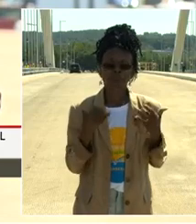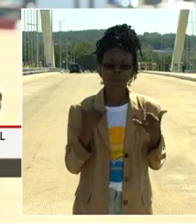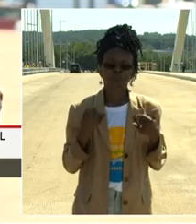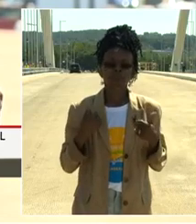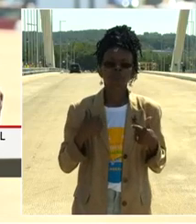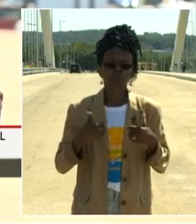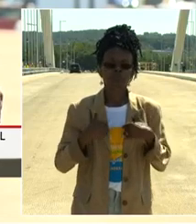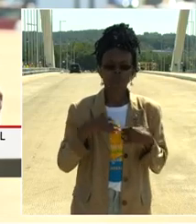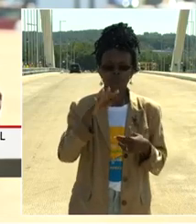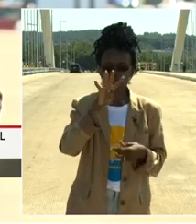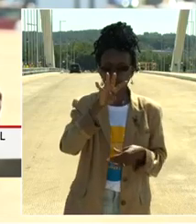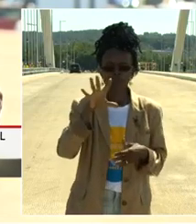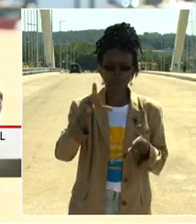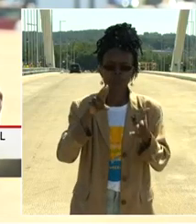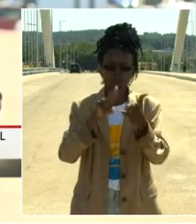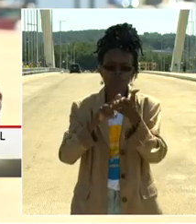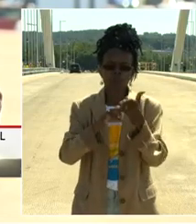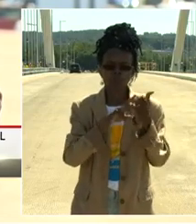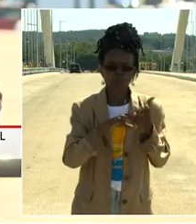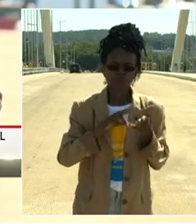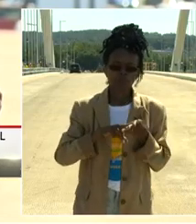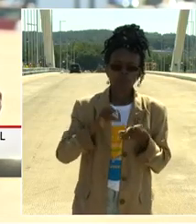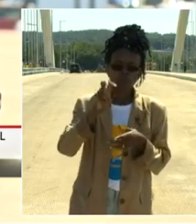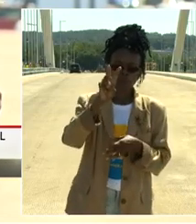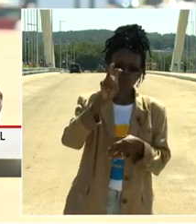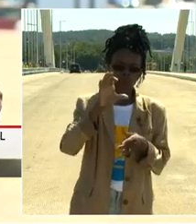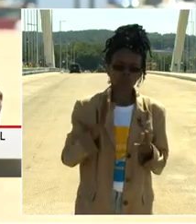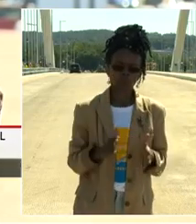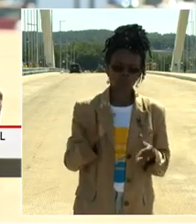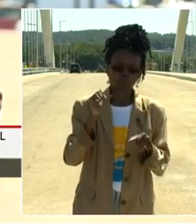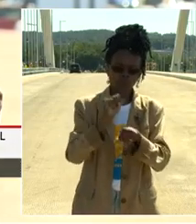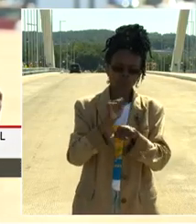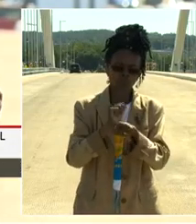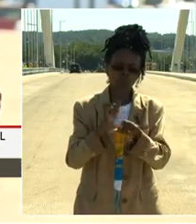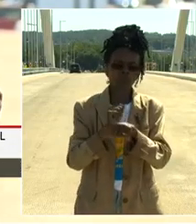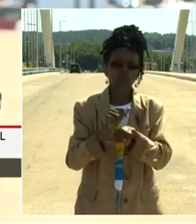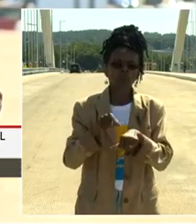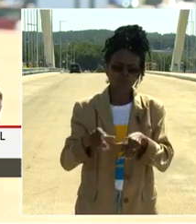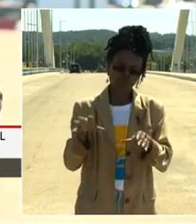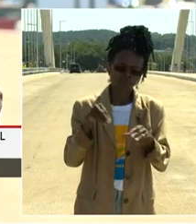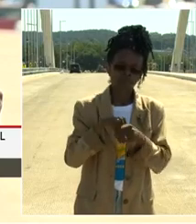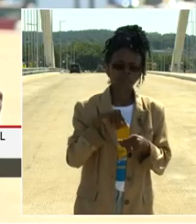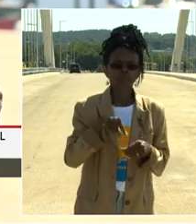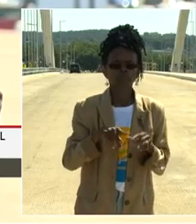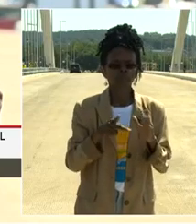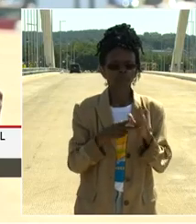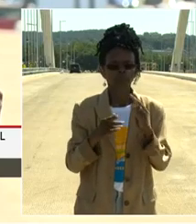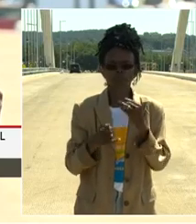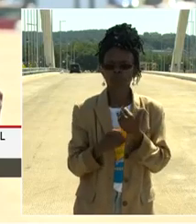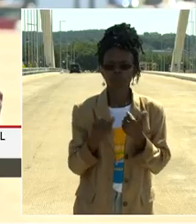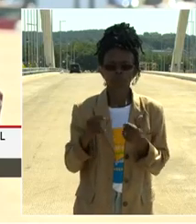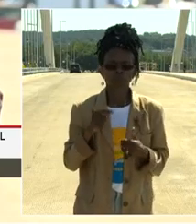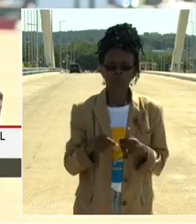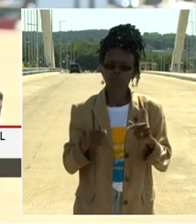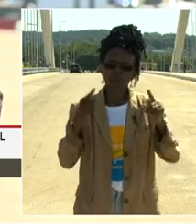from D.C. and 200 workers from D.C. working on this project. And that's simply something to celebrate.